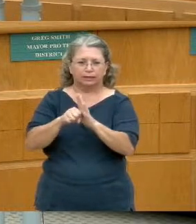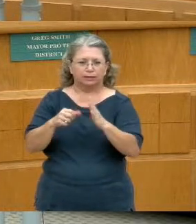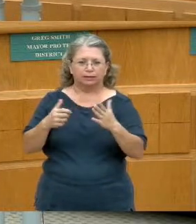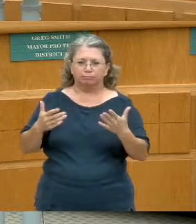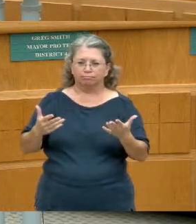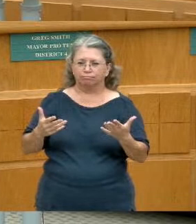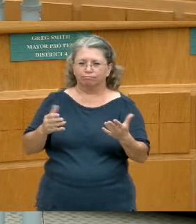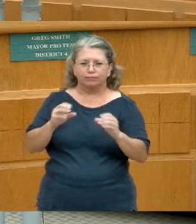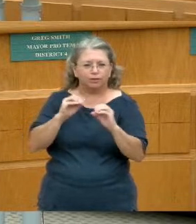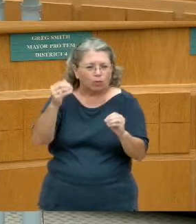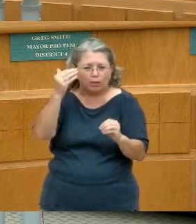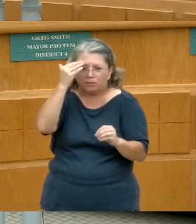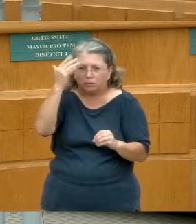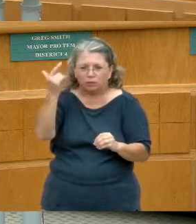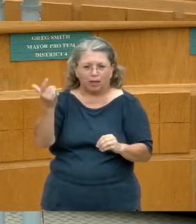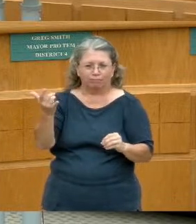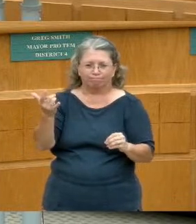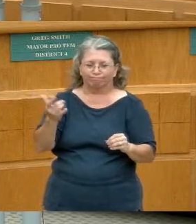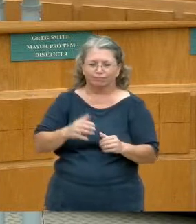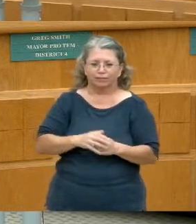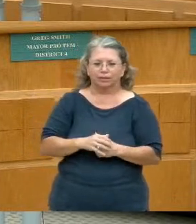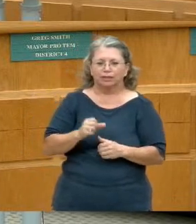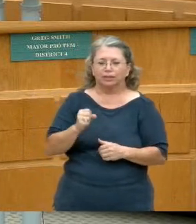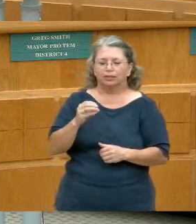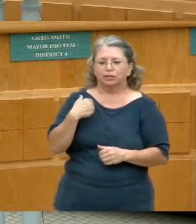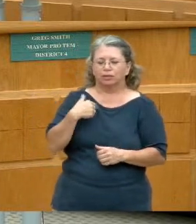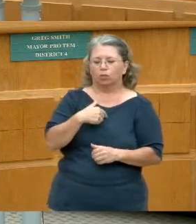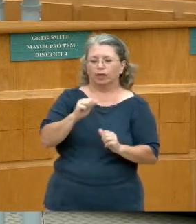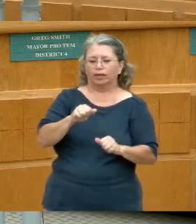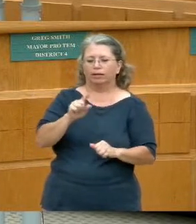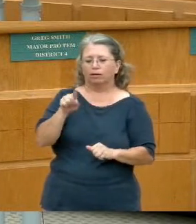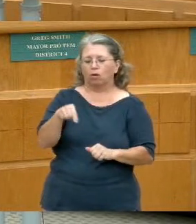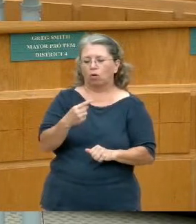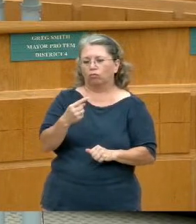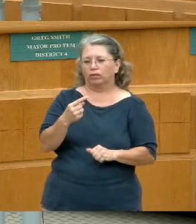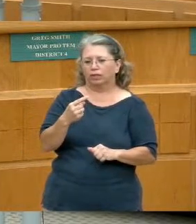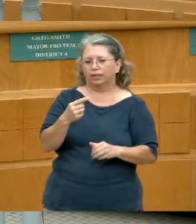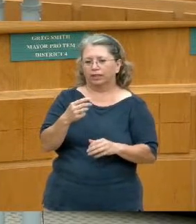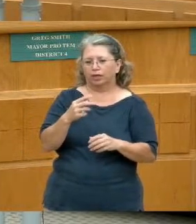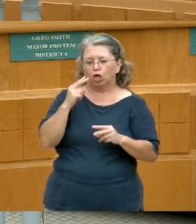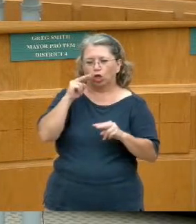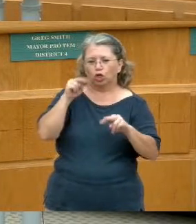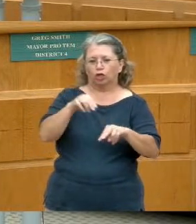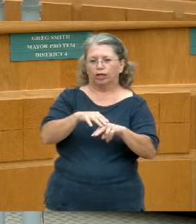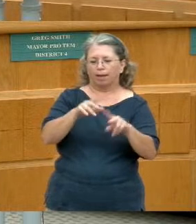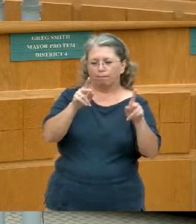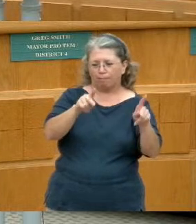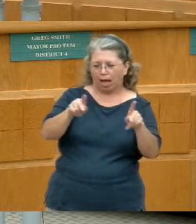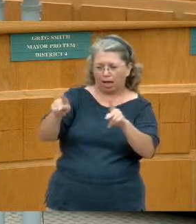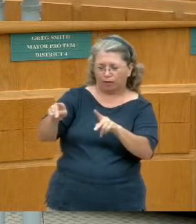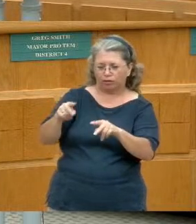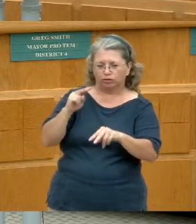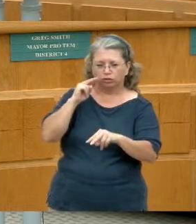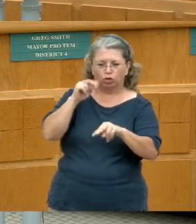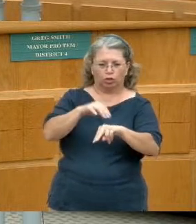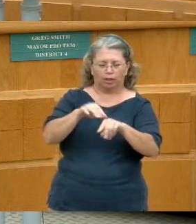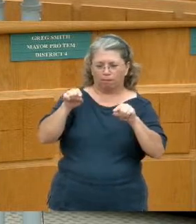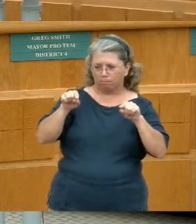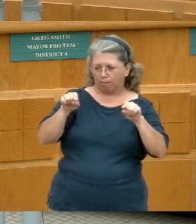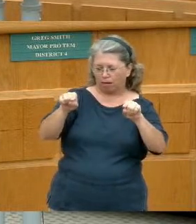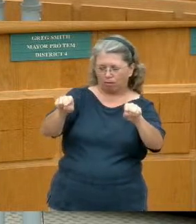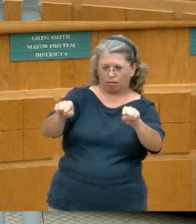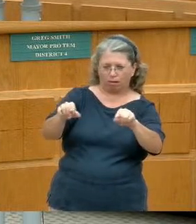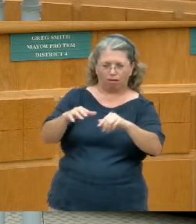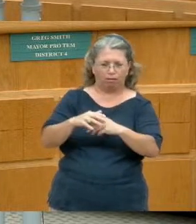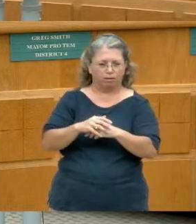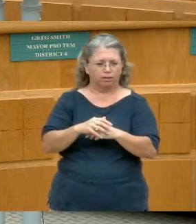going to be able to draw associations between different factors and the pattern that we're seeing, and we'll be able to assign